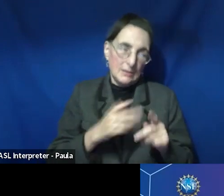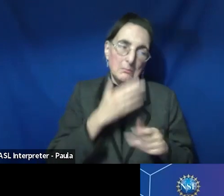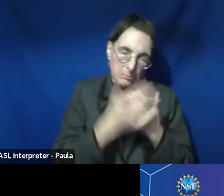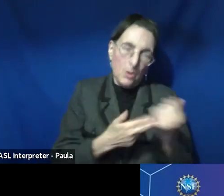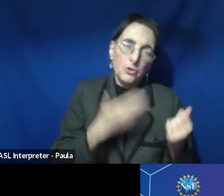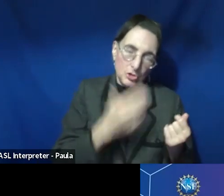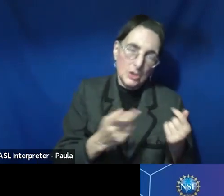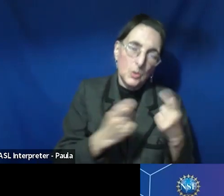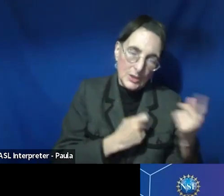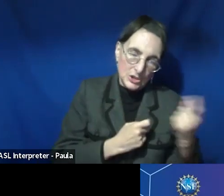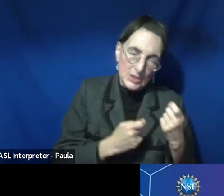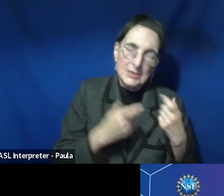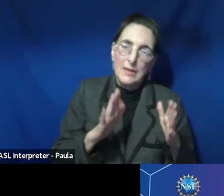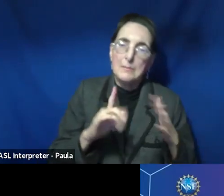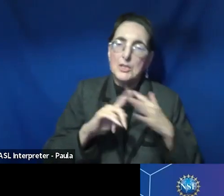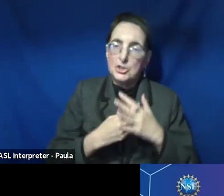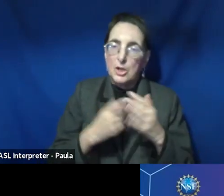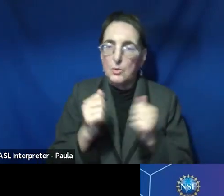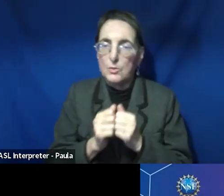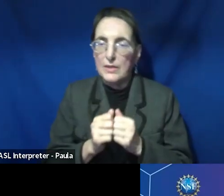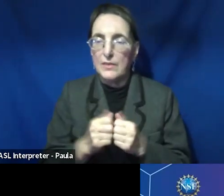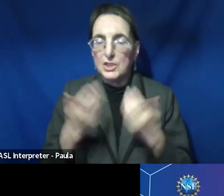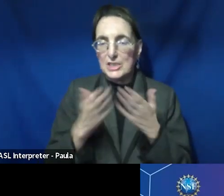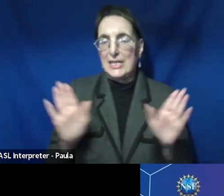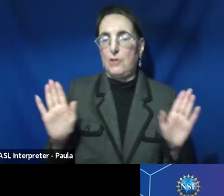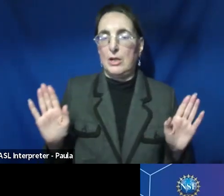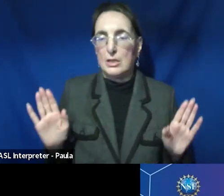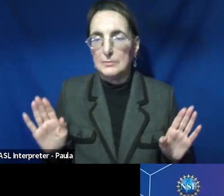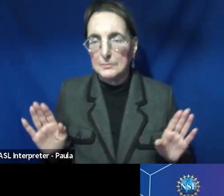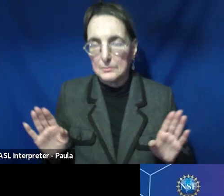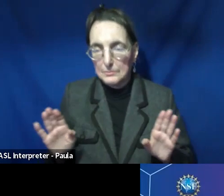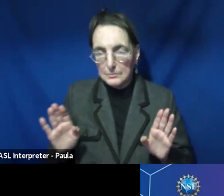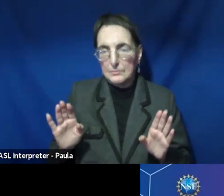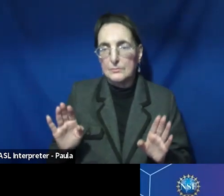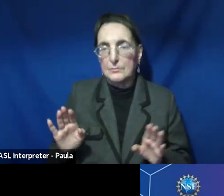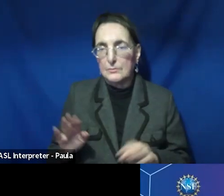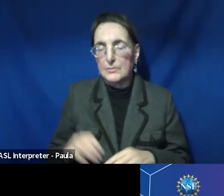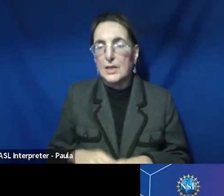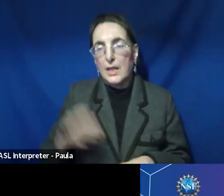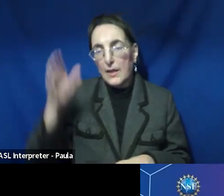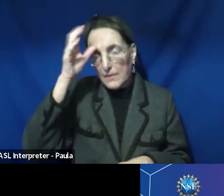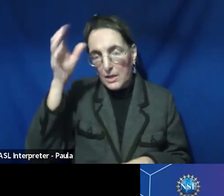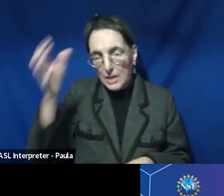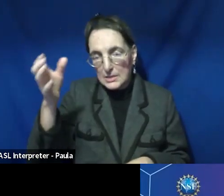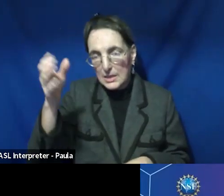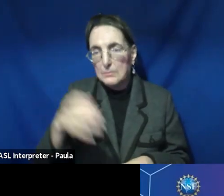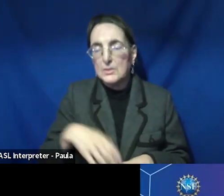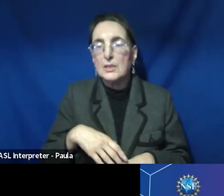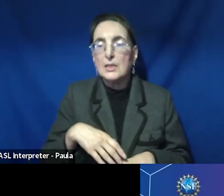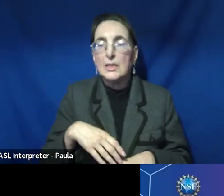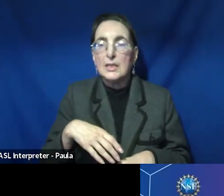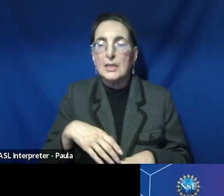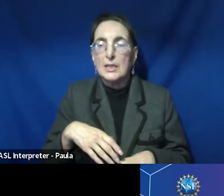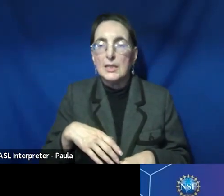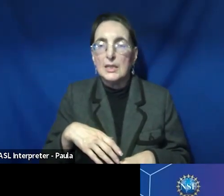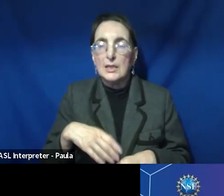but let me start with the generic. Well, the concept is one where we want